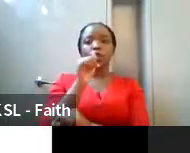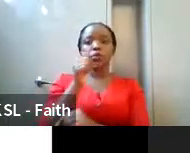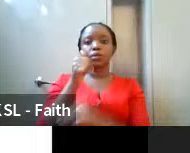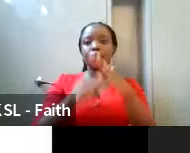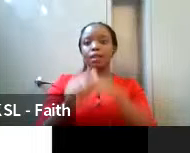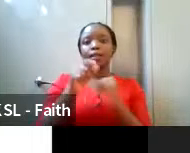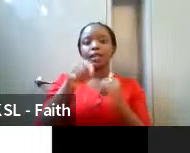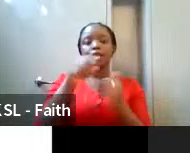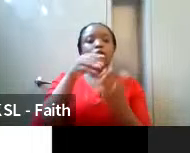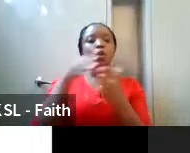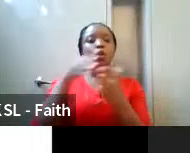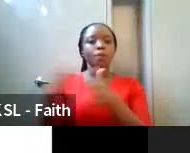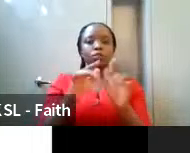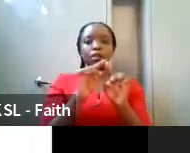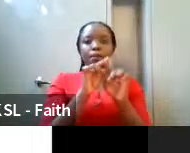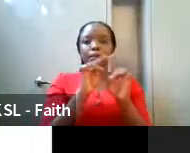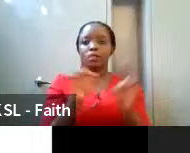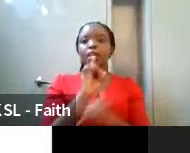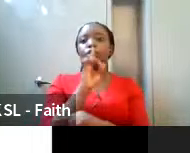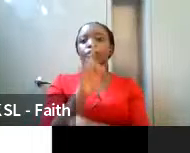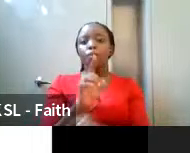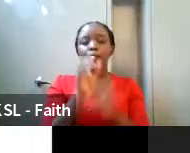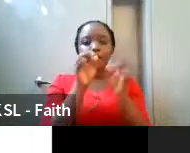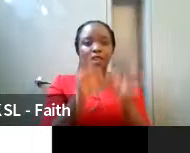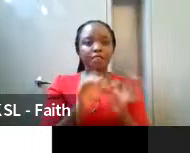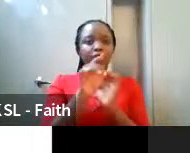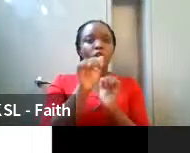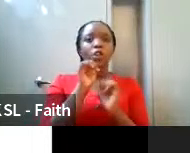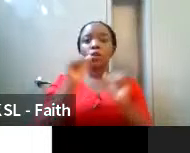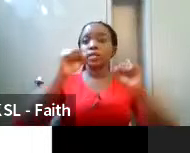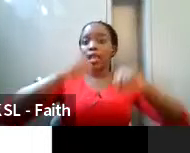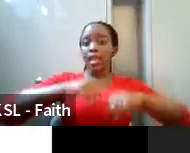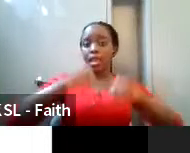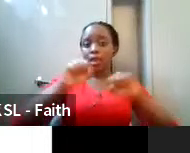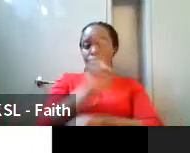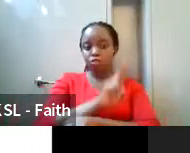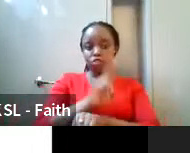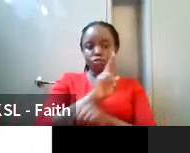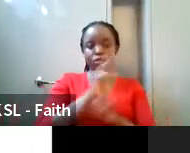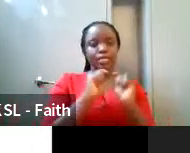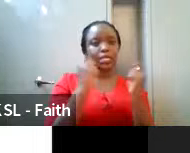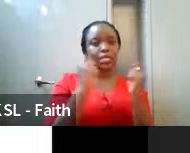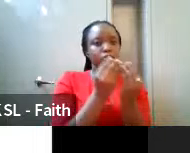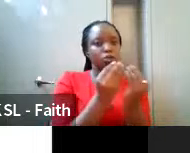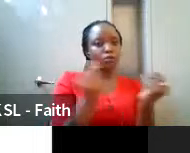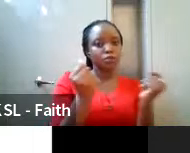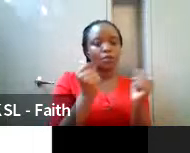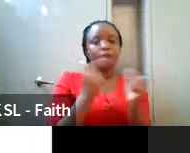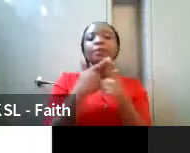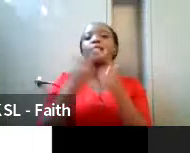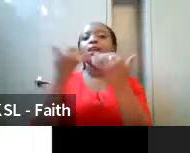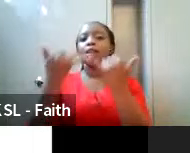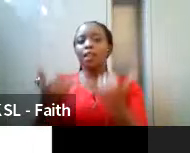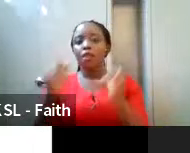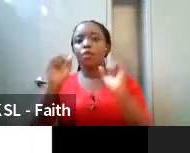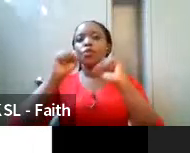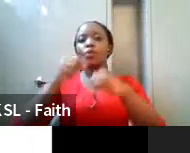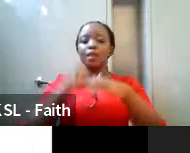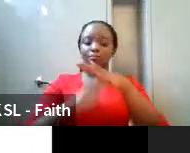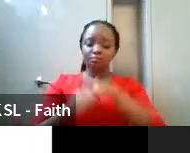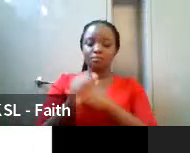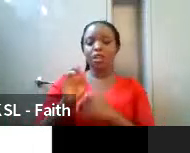chance. So if you were not able to use our team solution, then now you can be able to onboard on